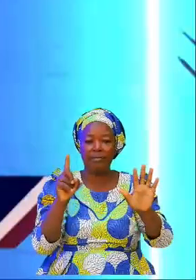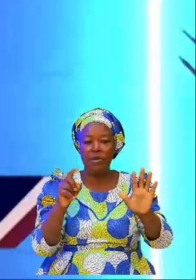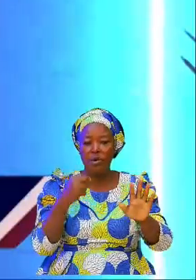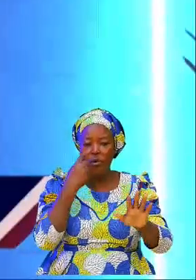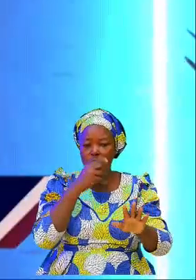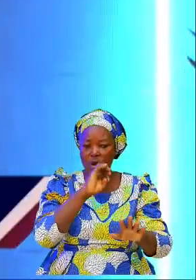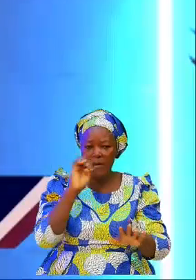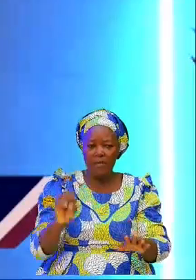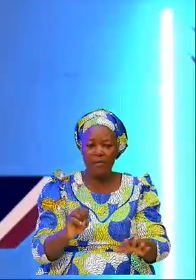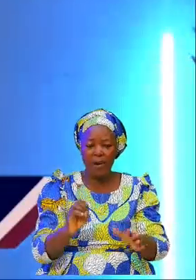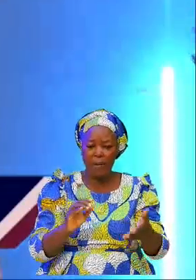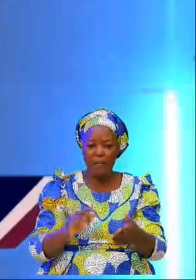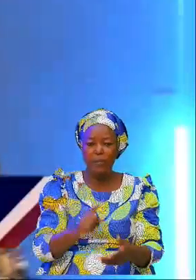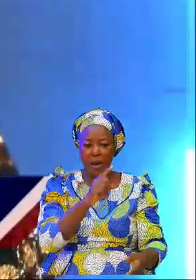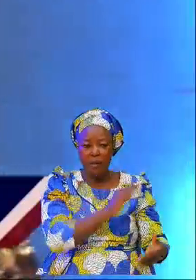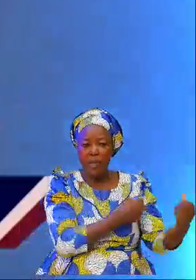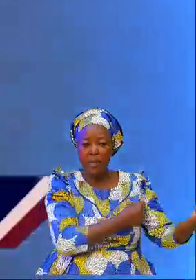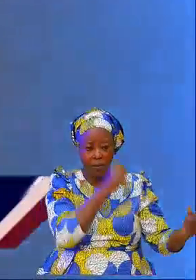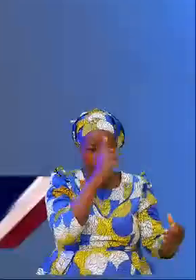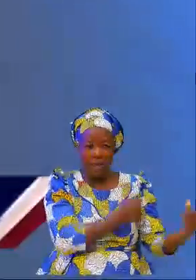5, verse 1.